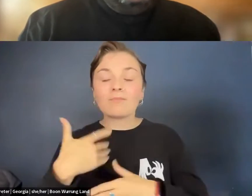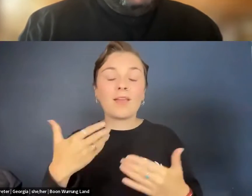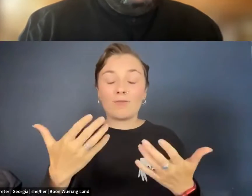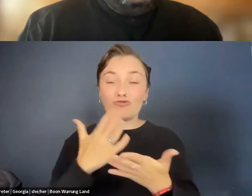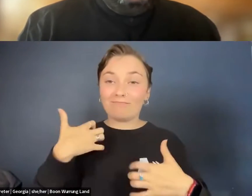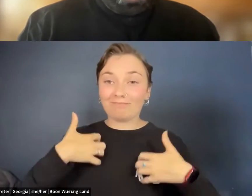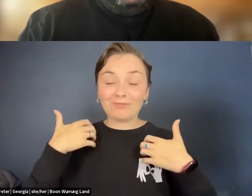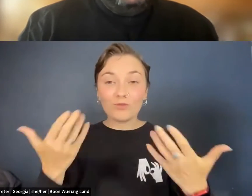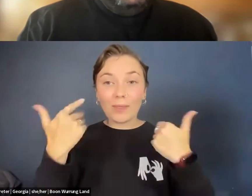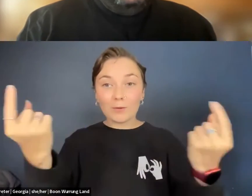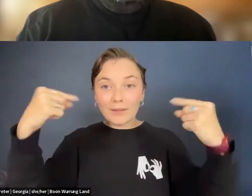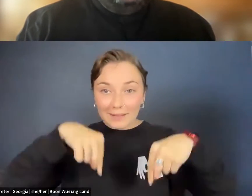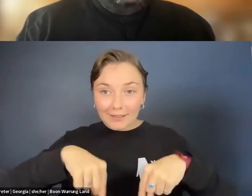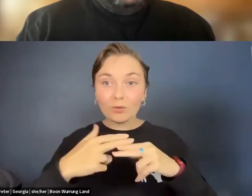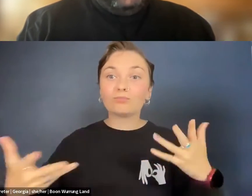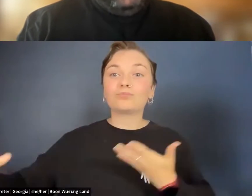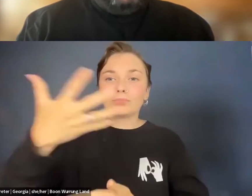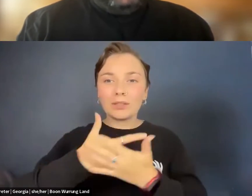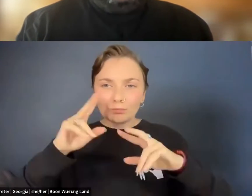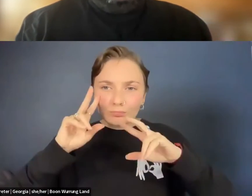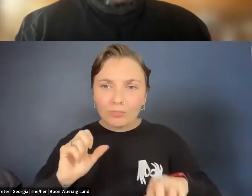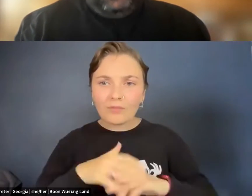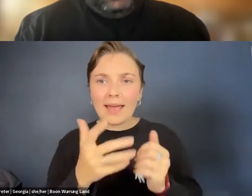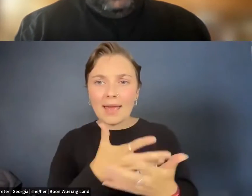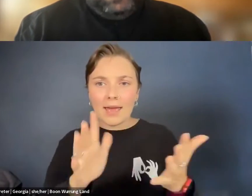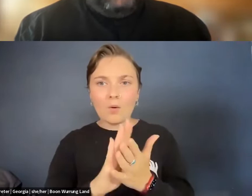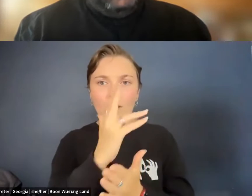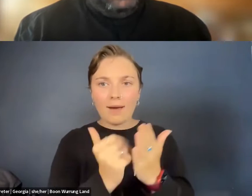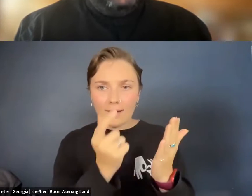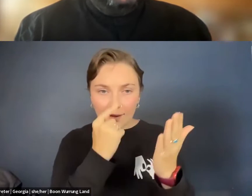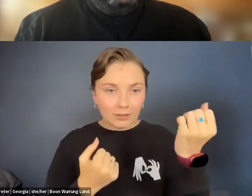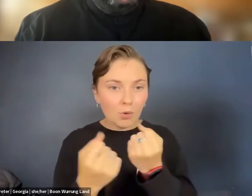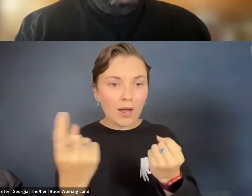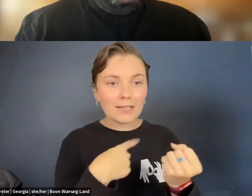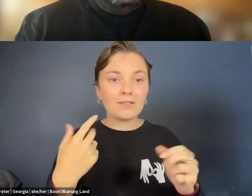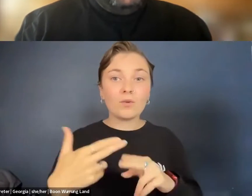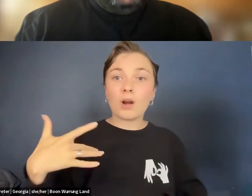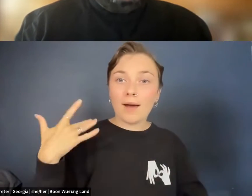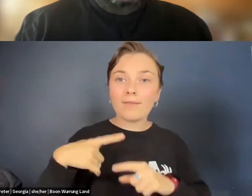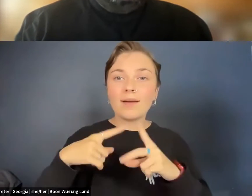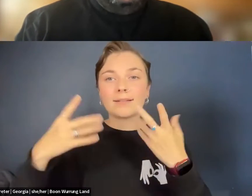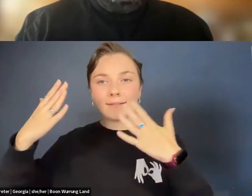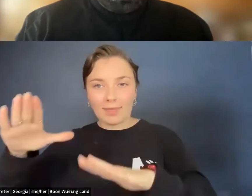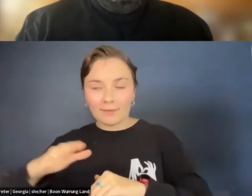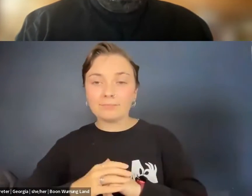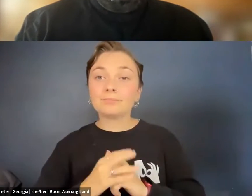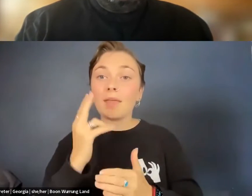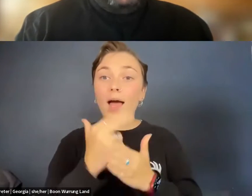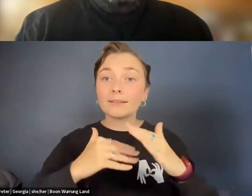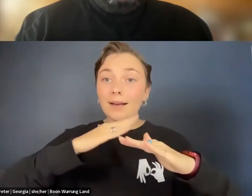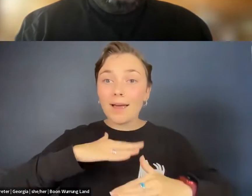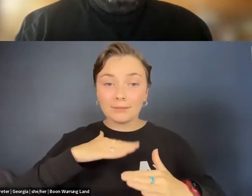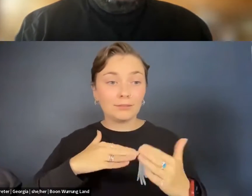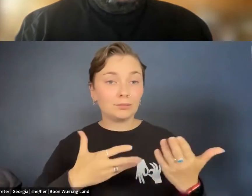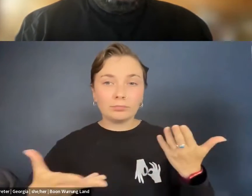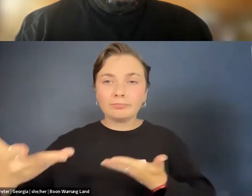Artlands Conversation Series, exploring how art can support us in life and death. The Artlands Conversation Series is a